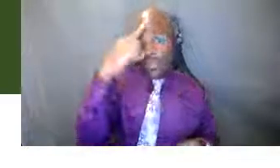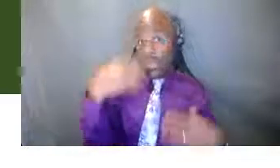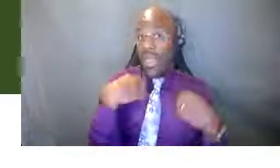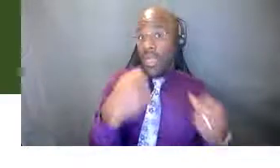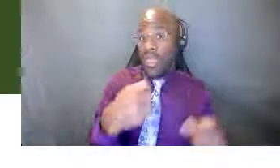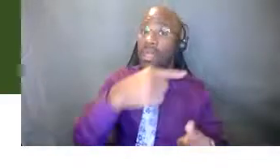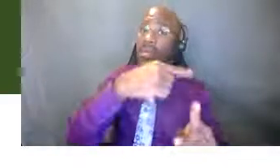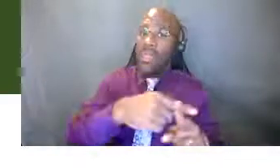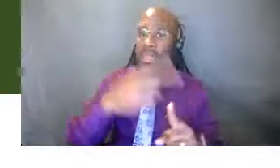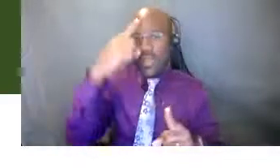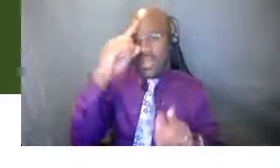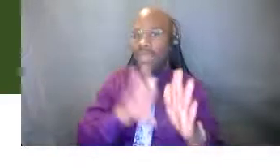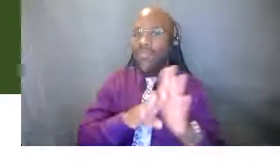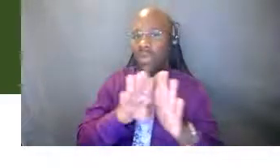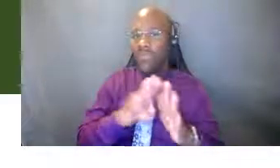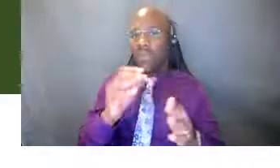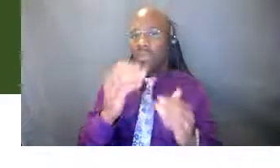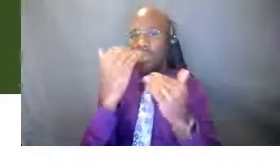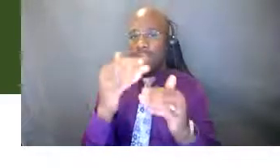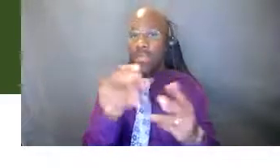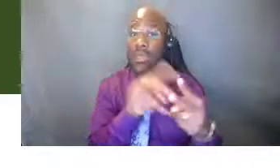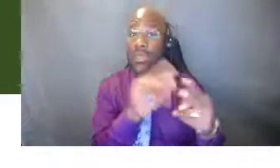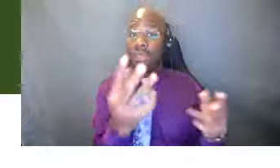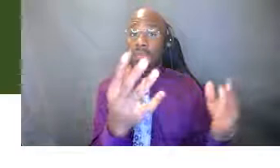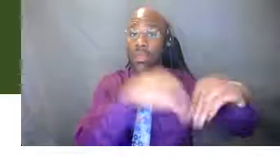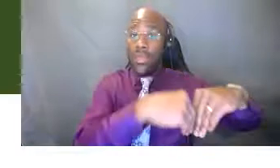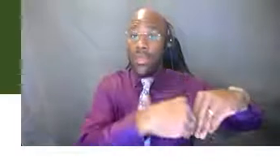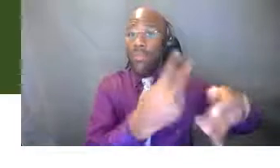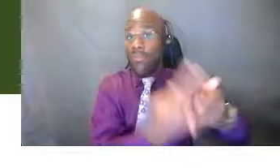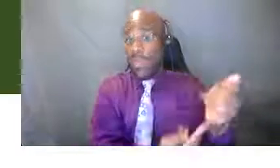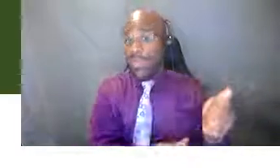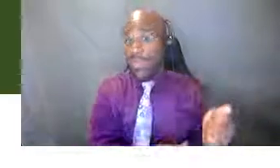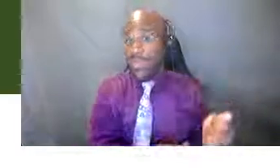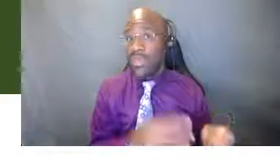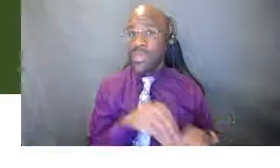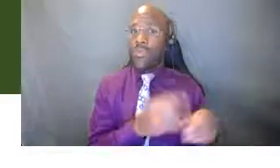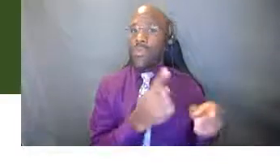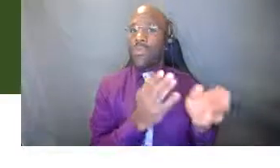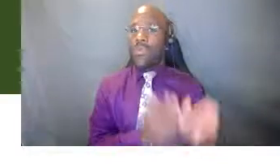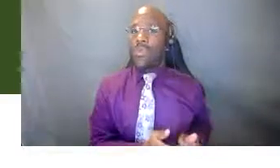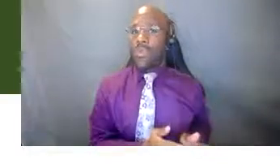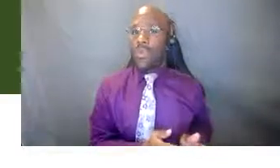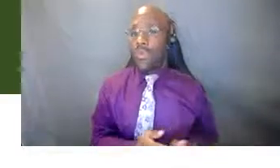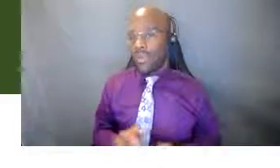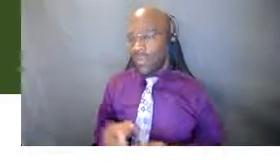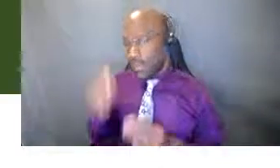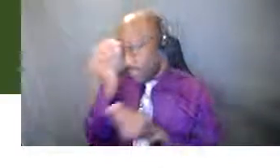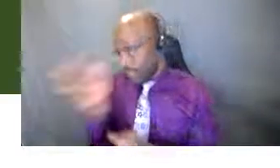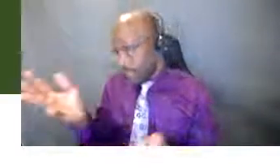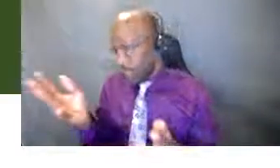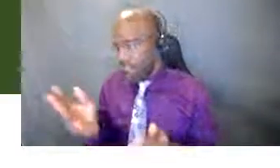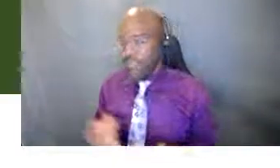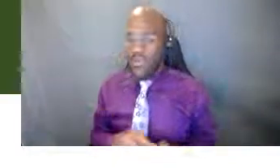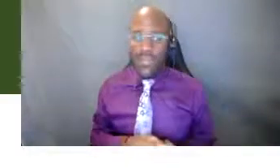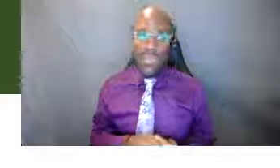have the same capacity as anyone else to be in mental health crisis, and need the same assistance